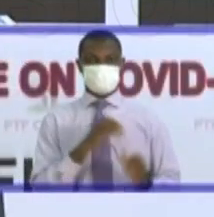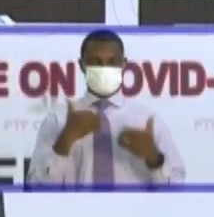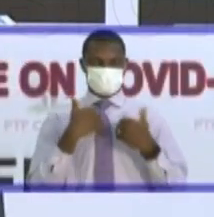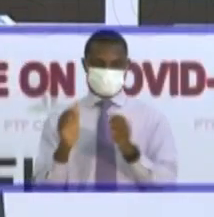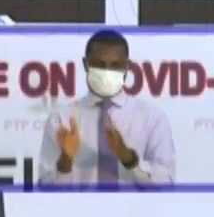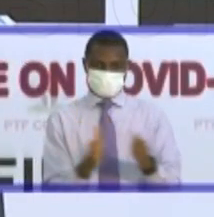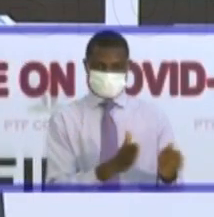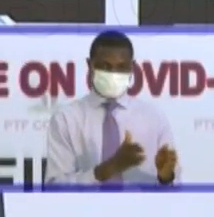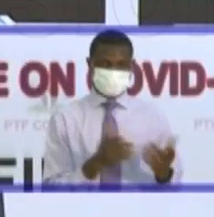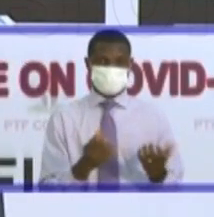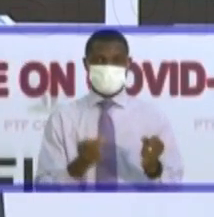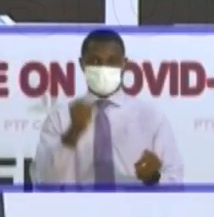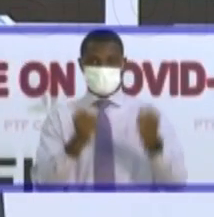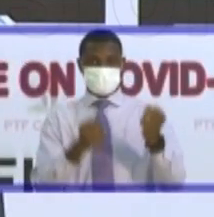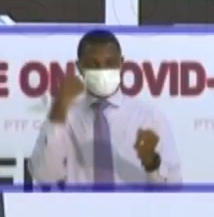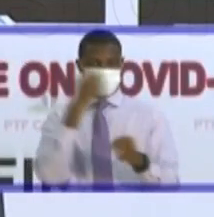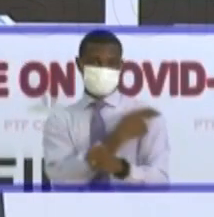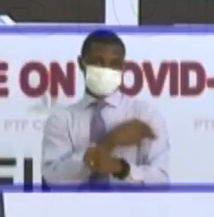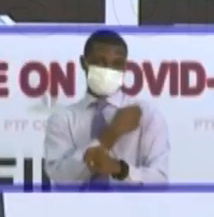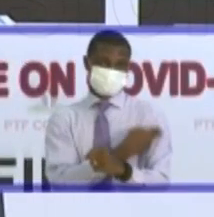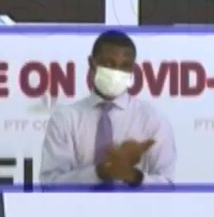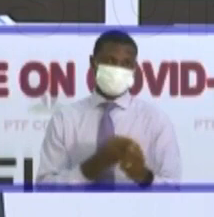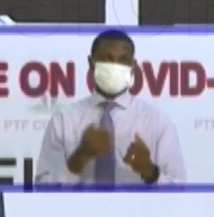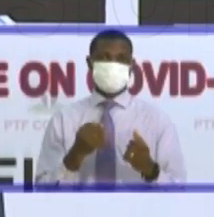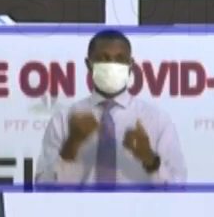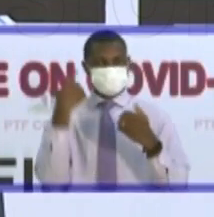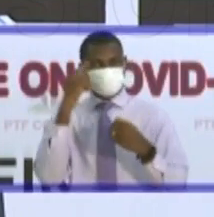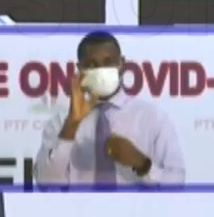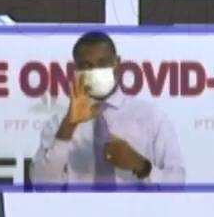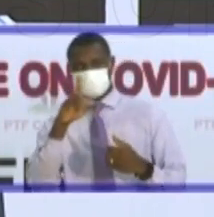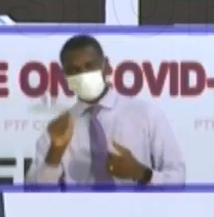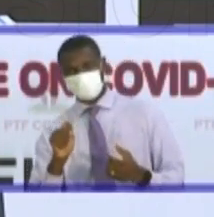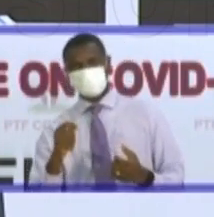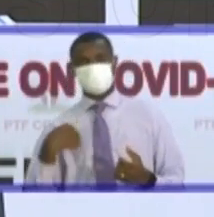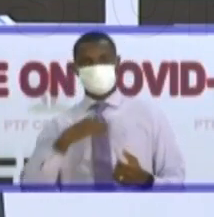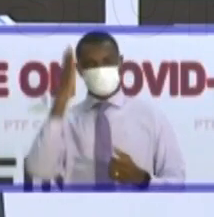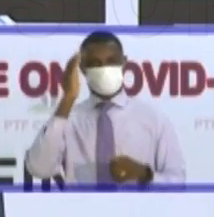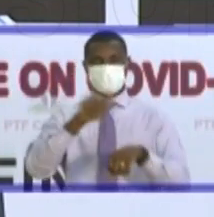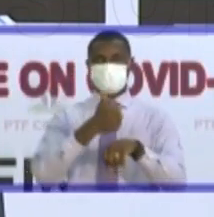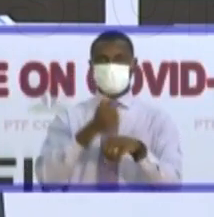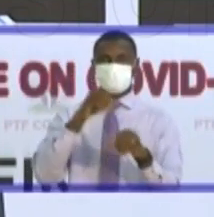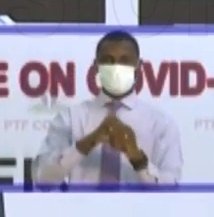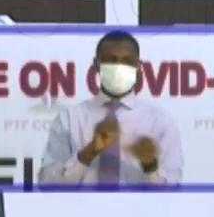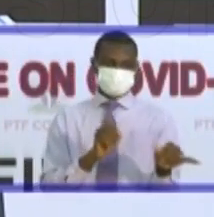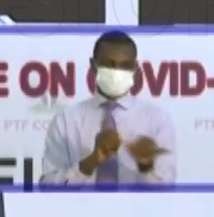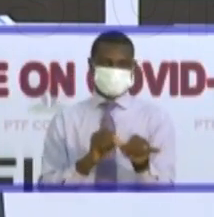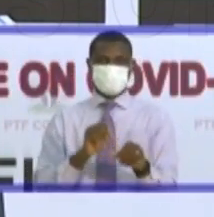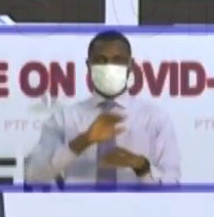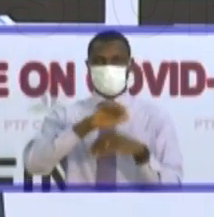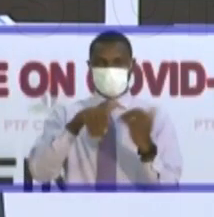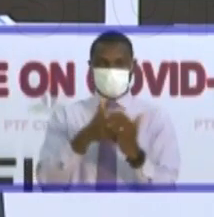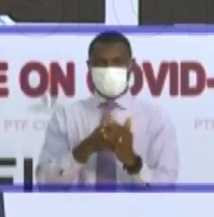system has been developed for FCT, and it is to be set up in all other states of the